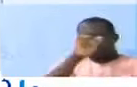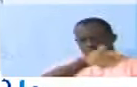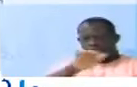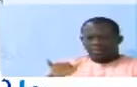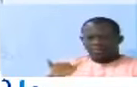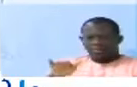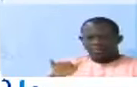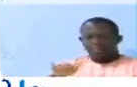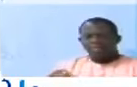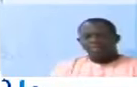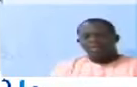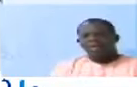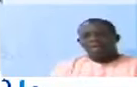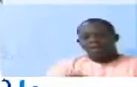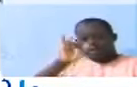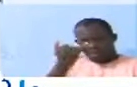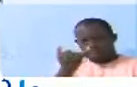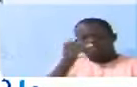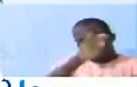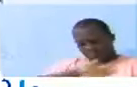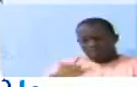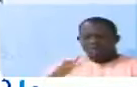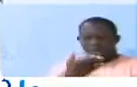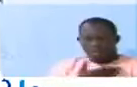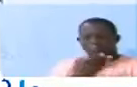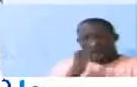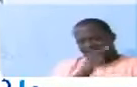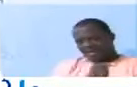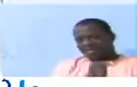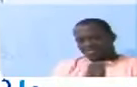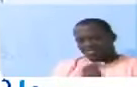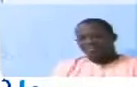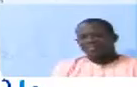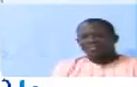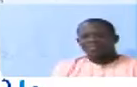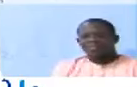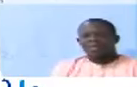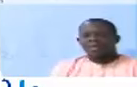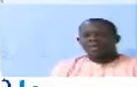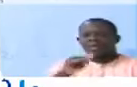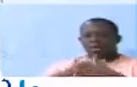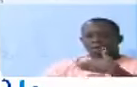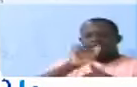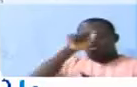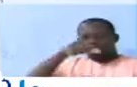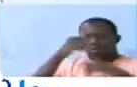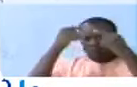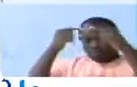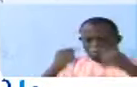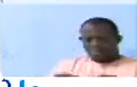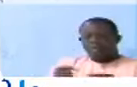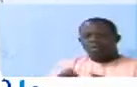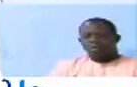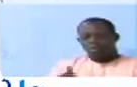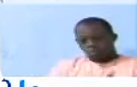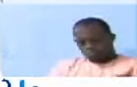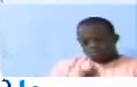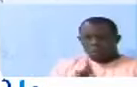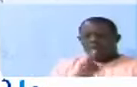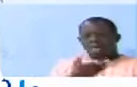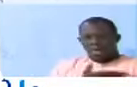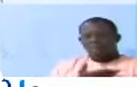children. And children, a family. In your statement here, we have it as